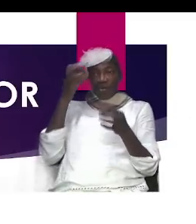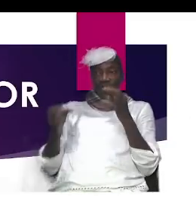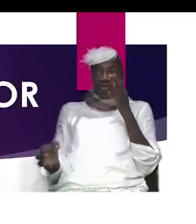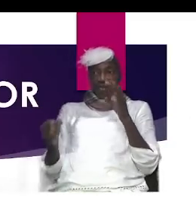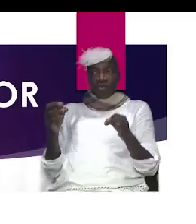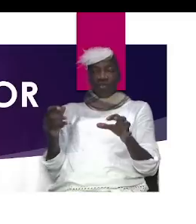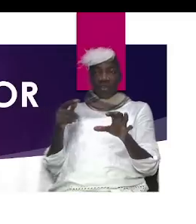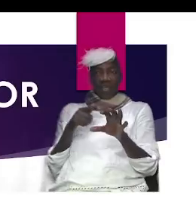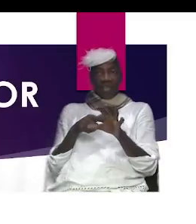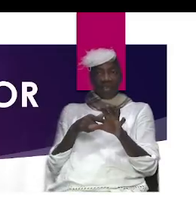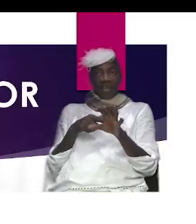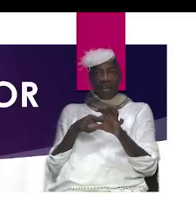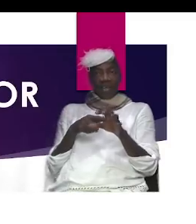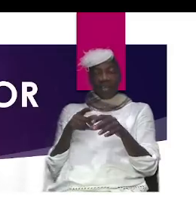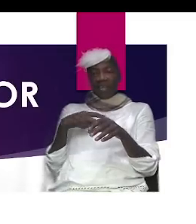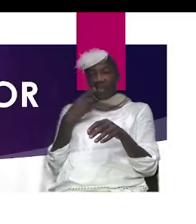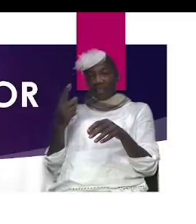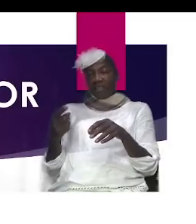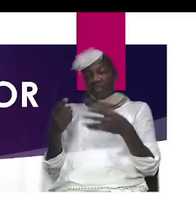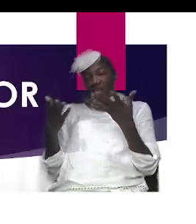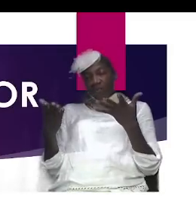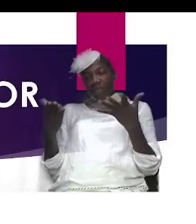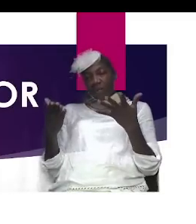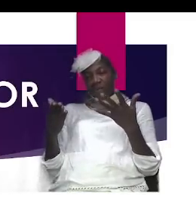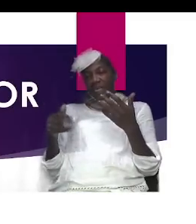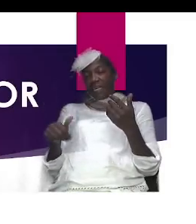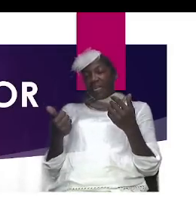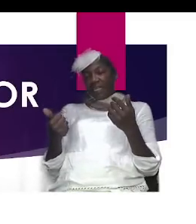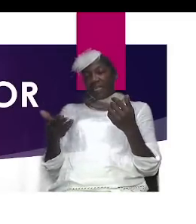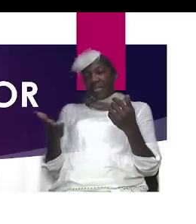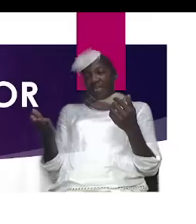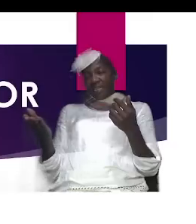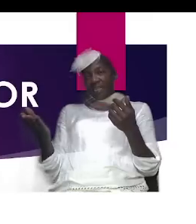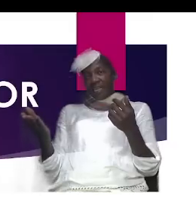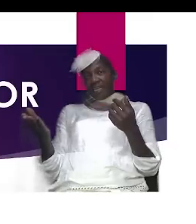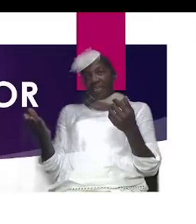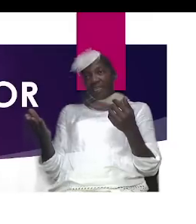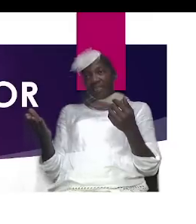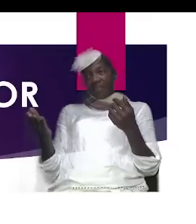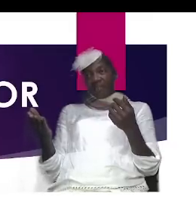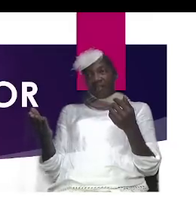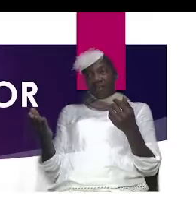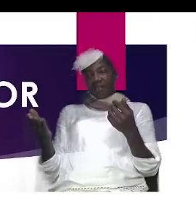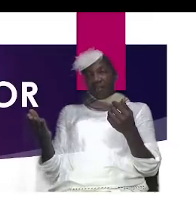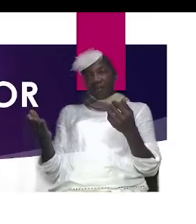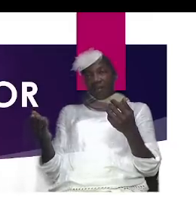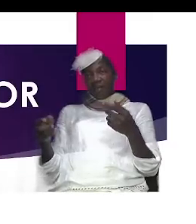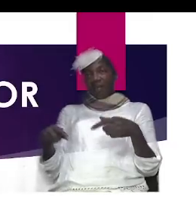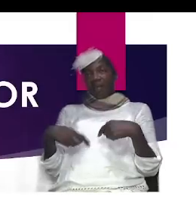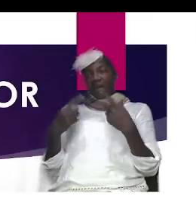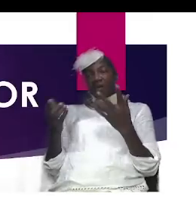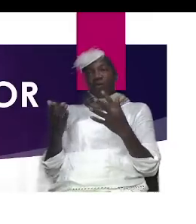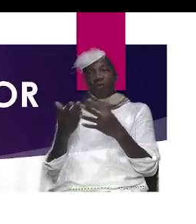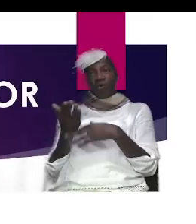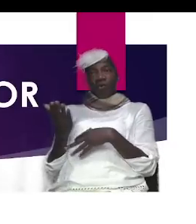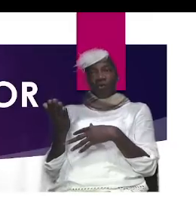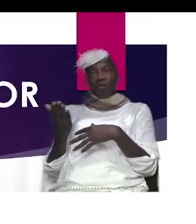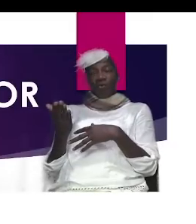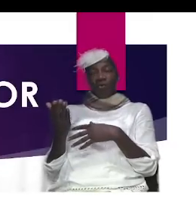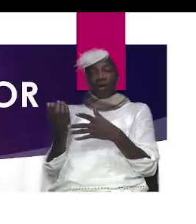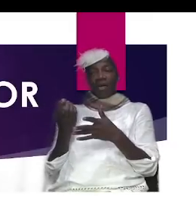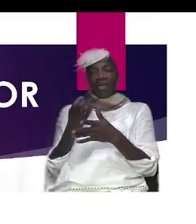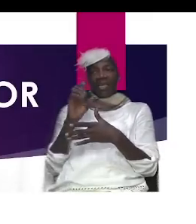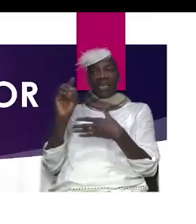start, I said we would have had about 10 things. And we are going to take our time and we are going to go through. Because that, at the end of the